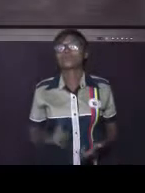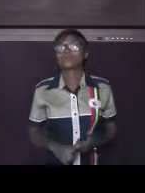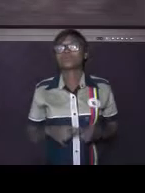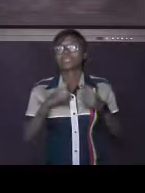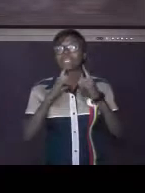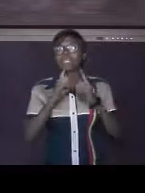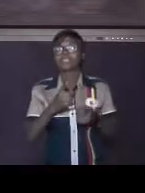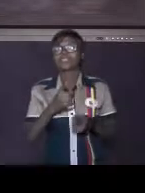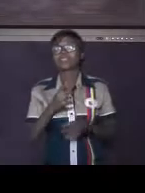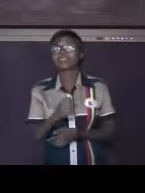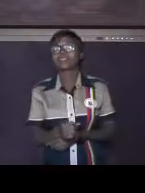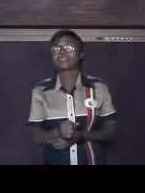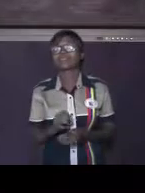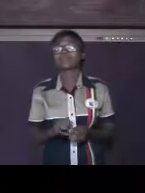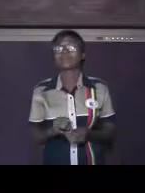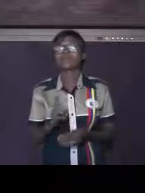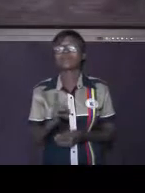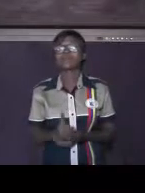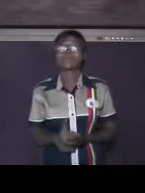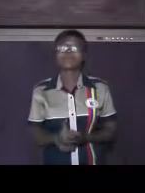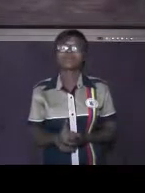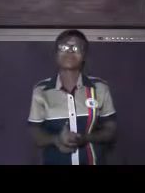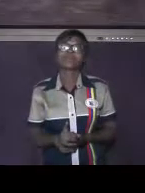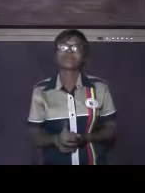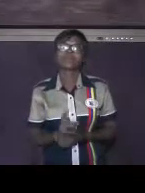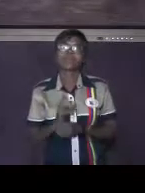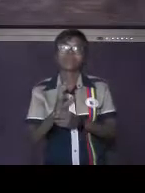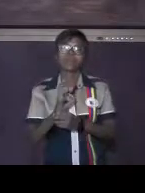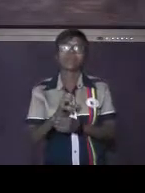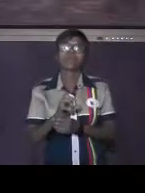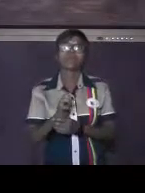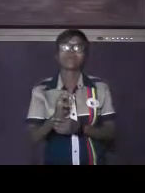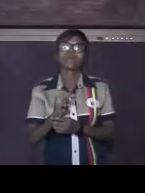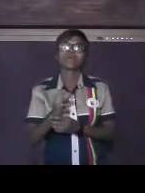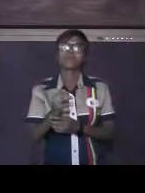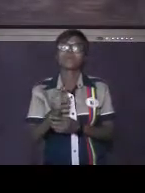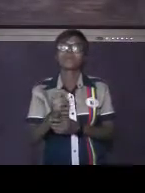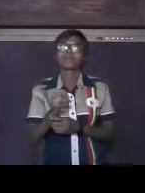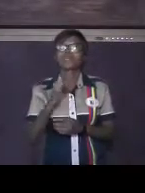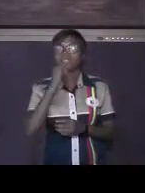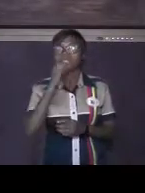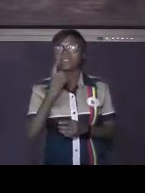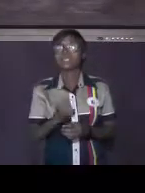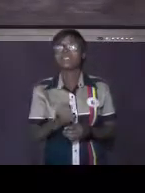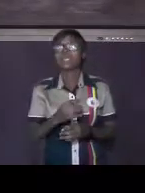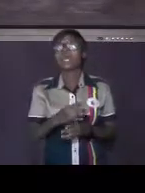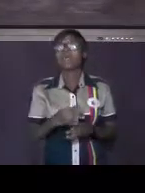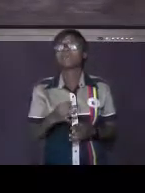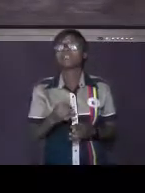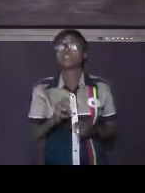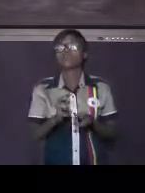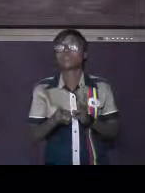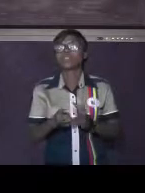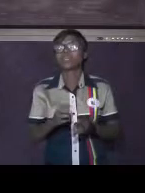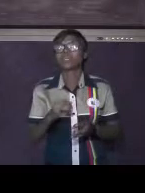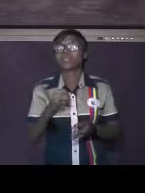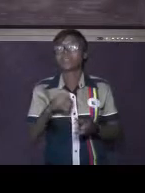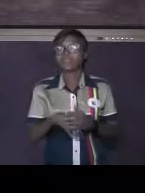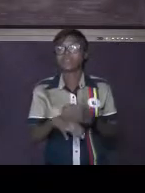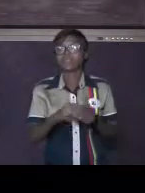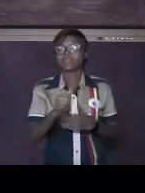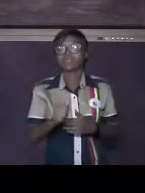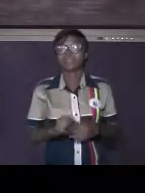Now on to the answers. Number 1, climate is the average weather in a